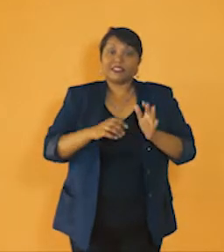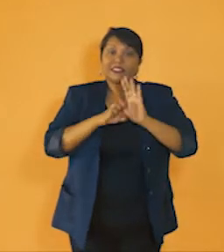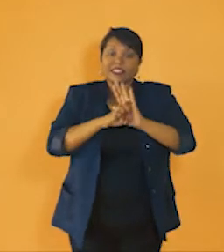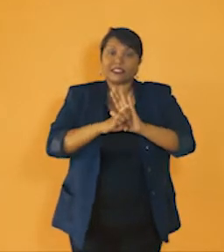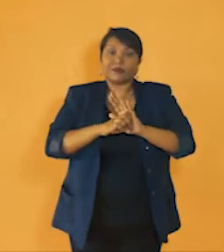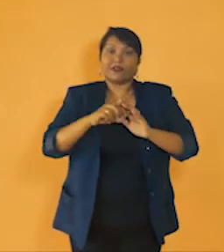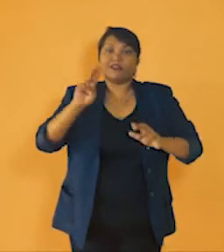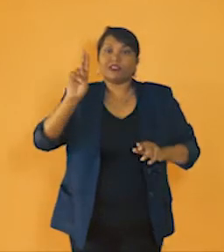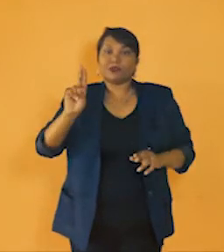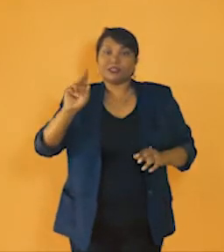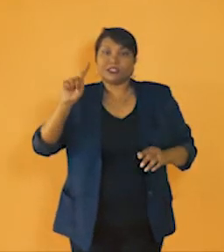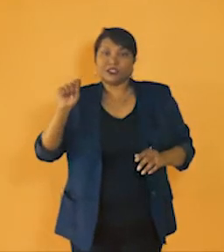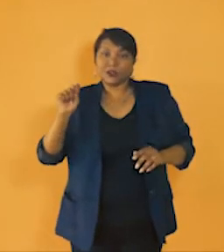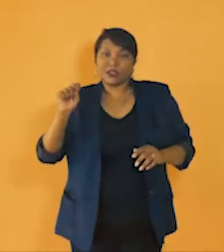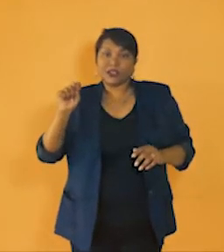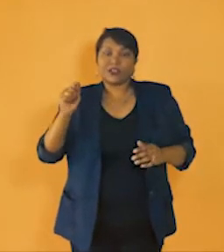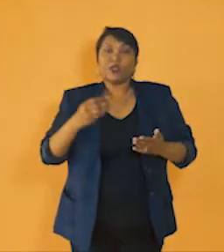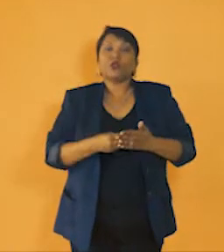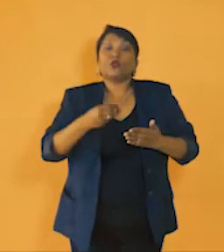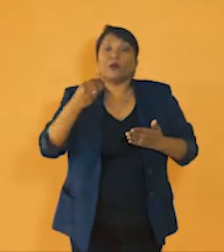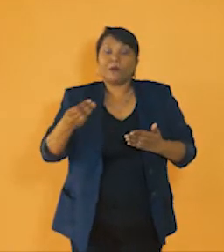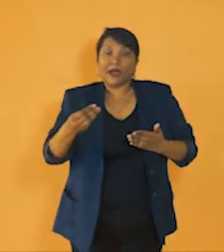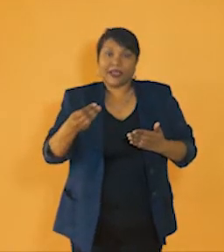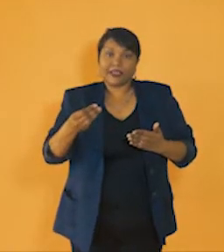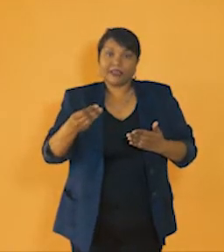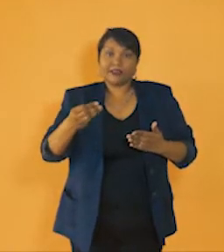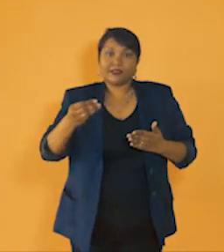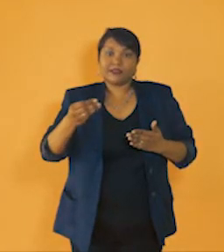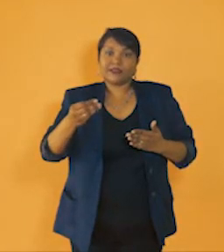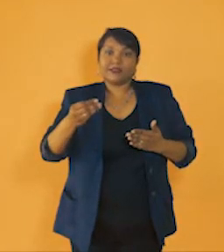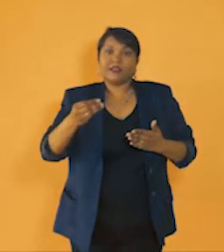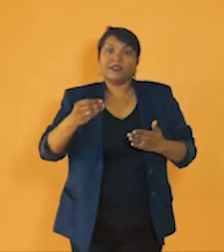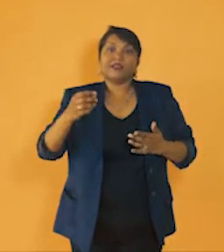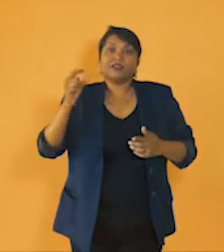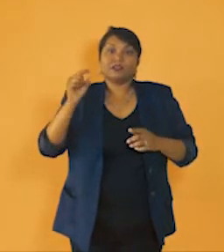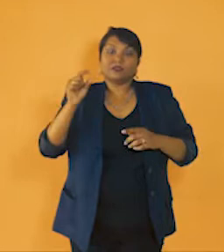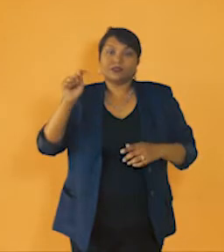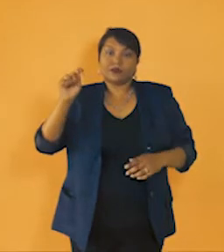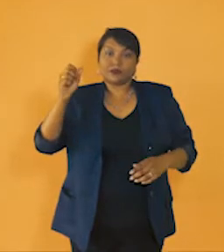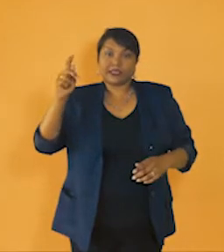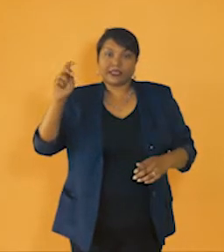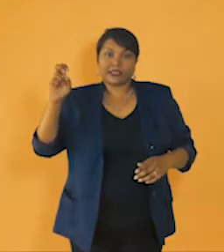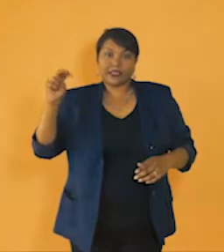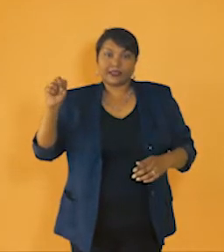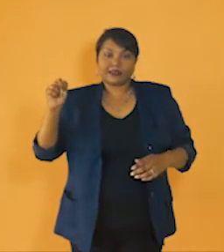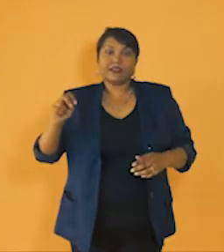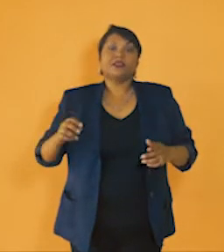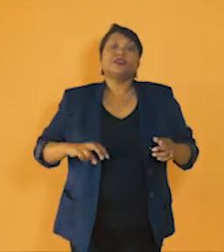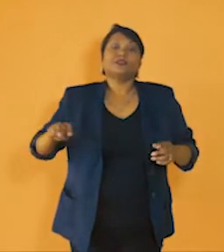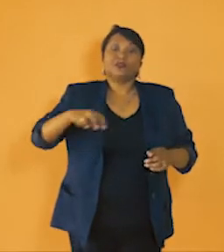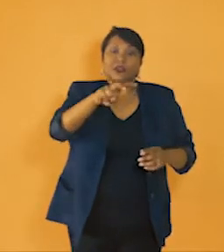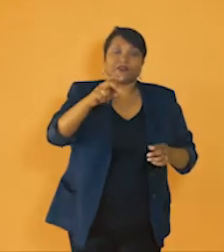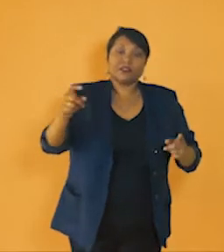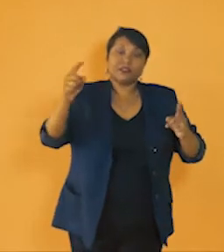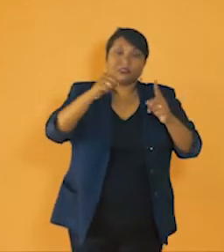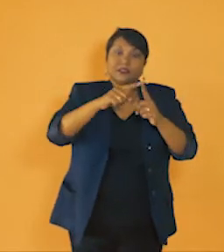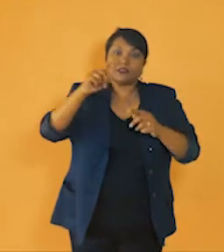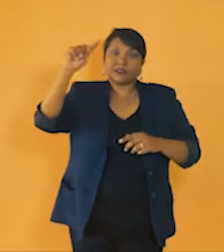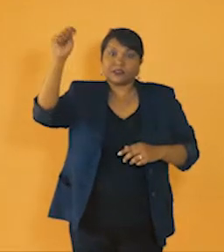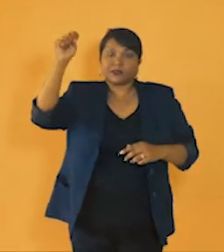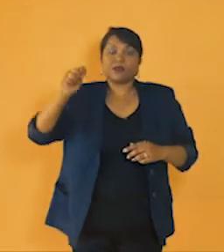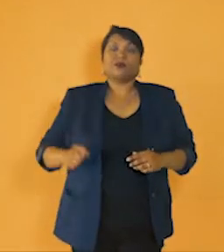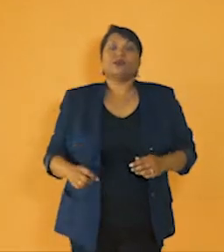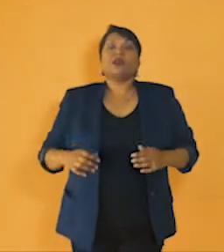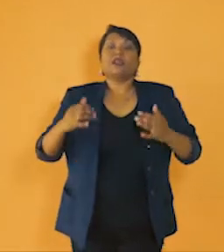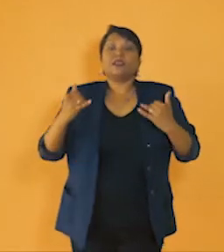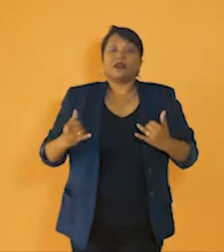is a utility token, isn't it? You're buying the token to take a trip to Tobago, right? And we could write into the smart contract that once